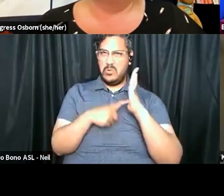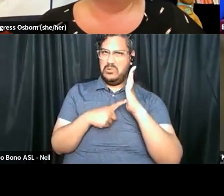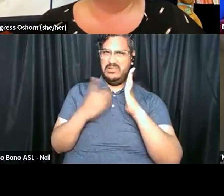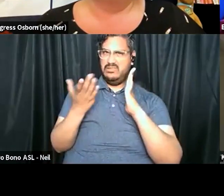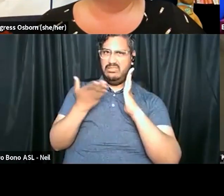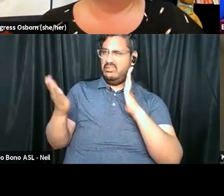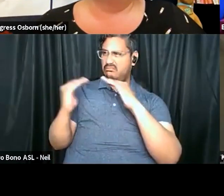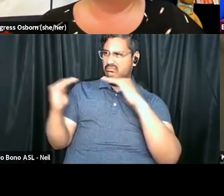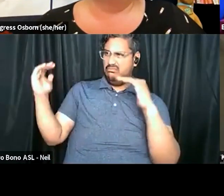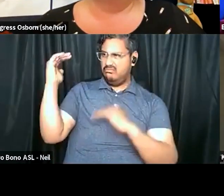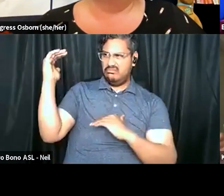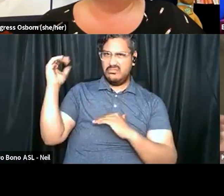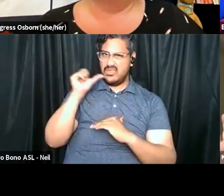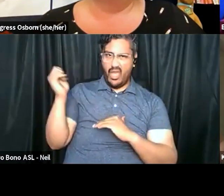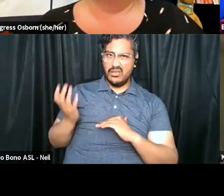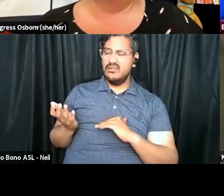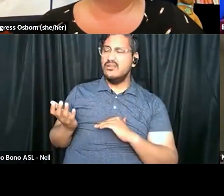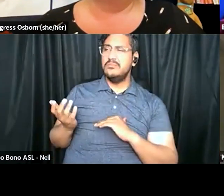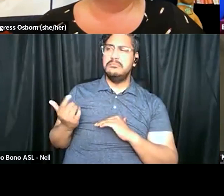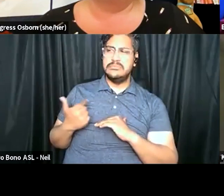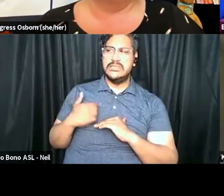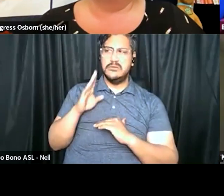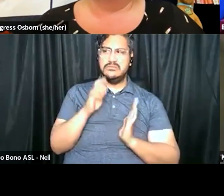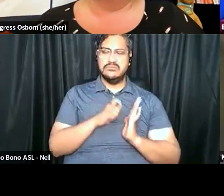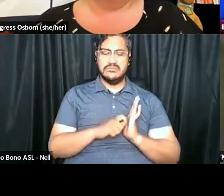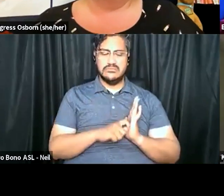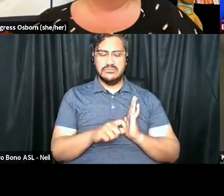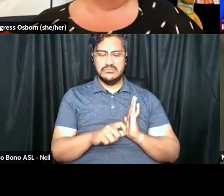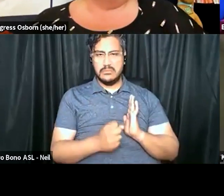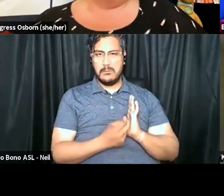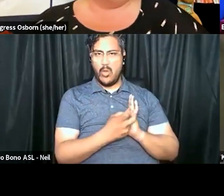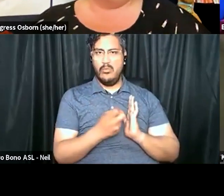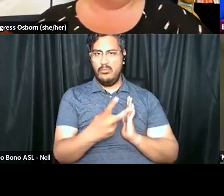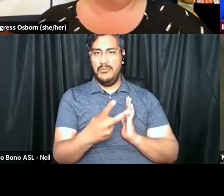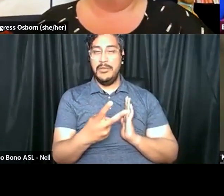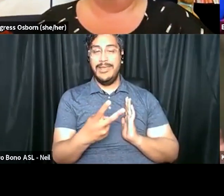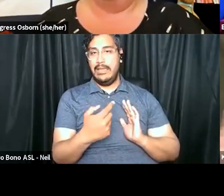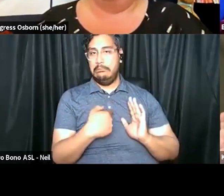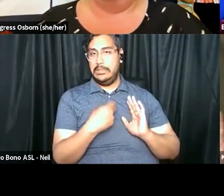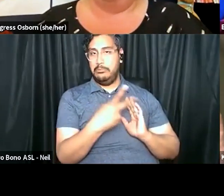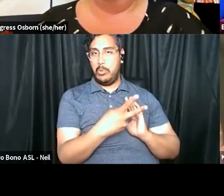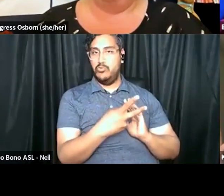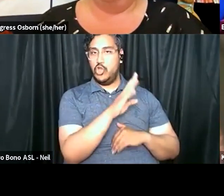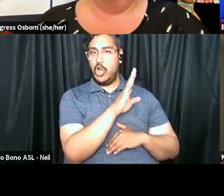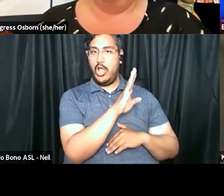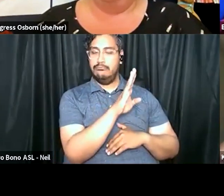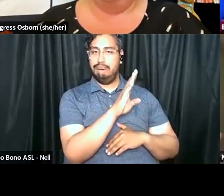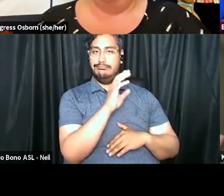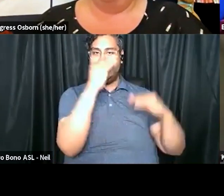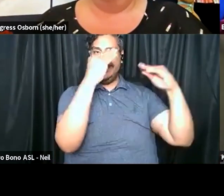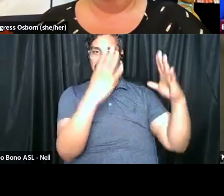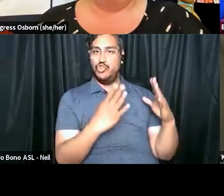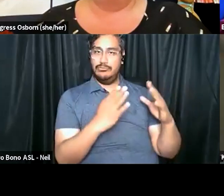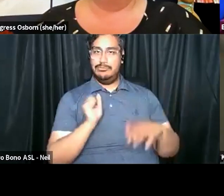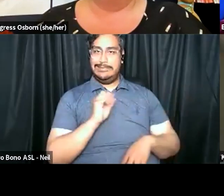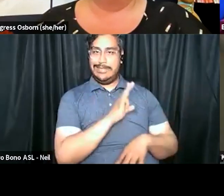when I was in high school, I posted 2 poems on the teacher's staff room lounge door, objecting